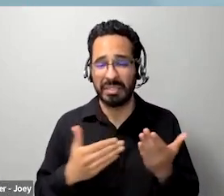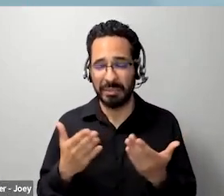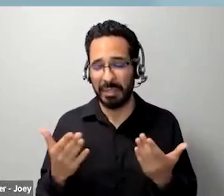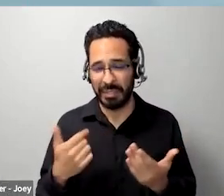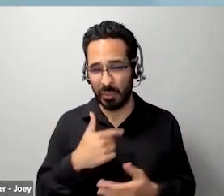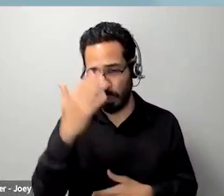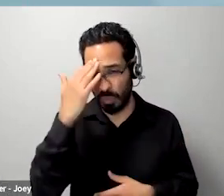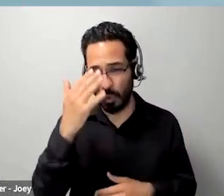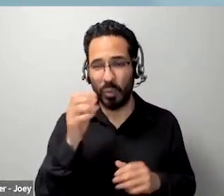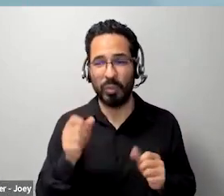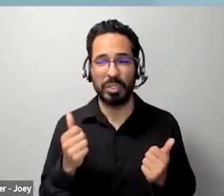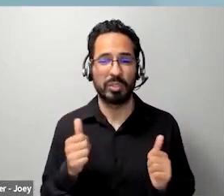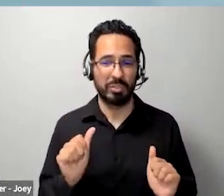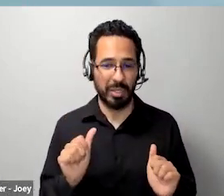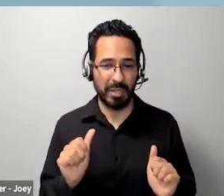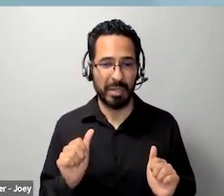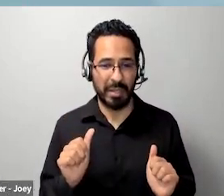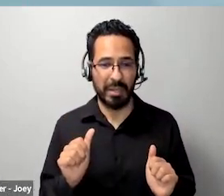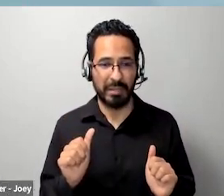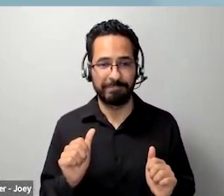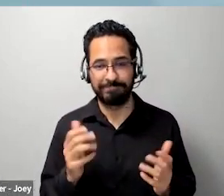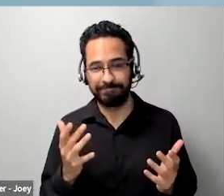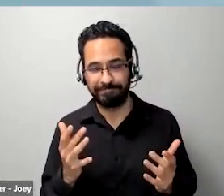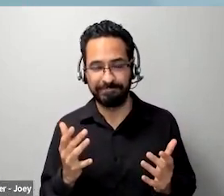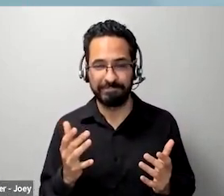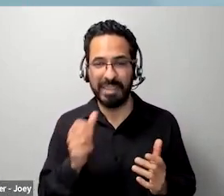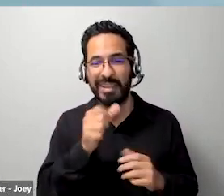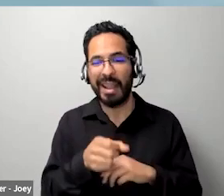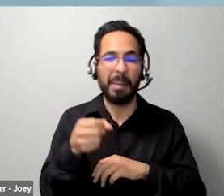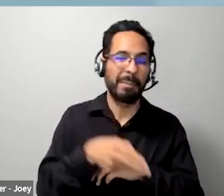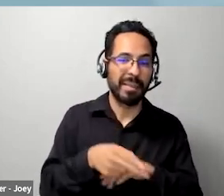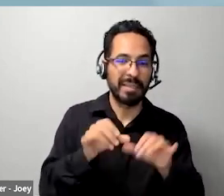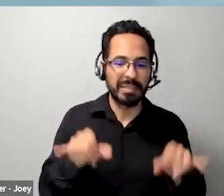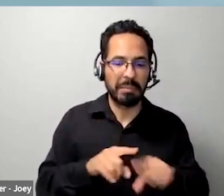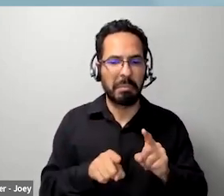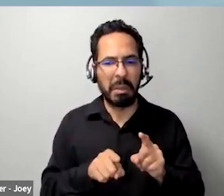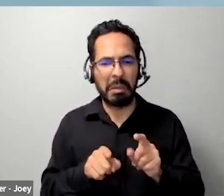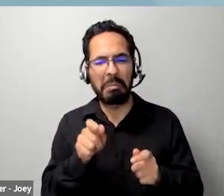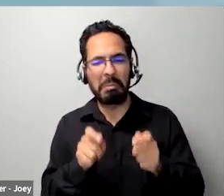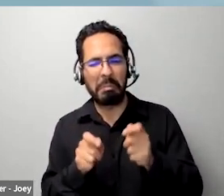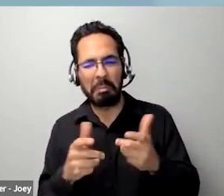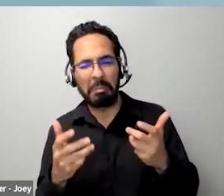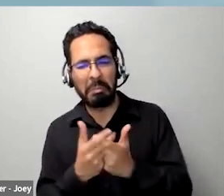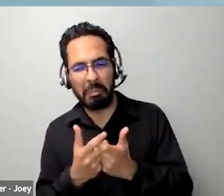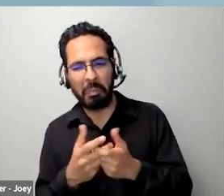we can try to kind of not beat the system, but work with the system a little bit better.